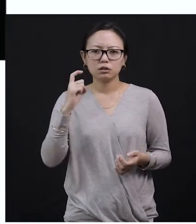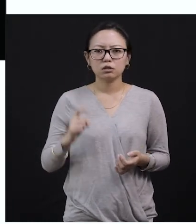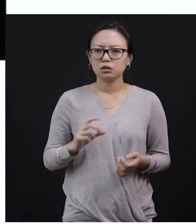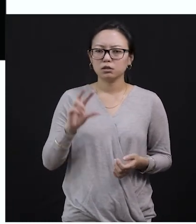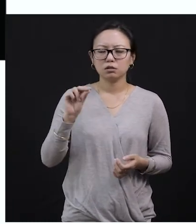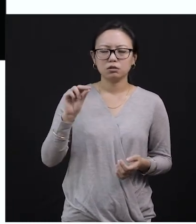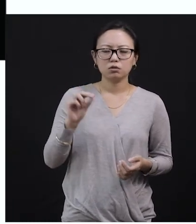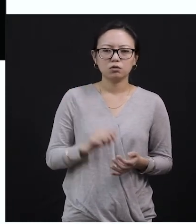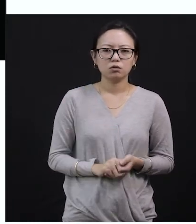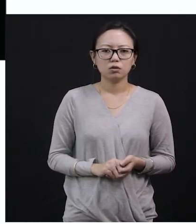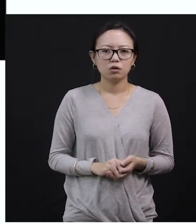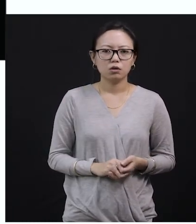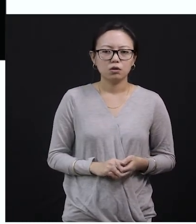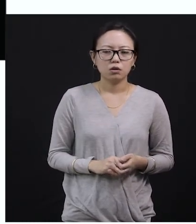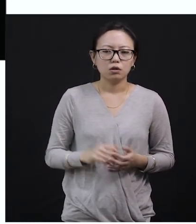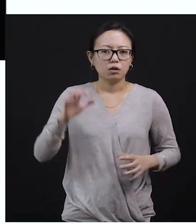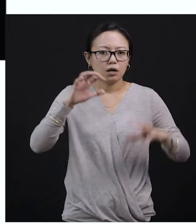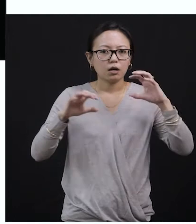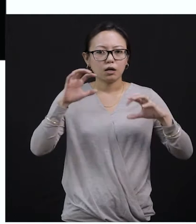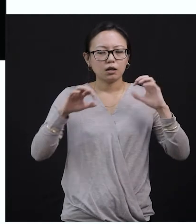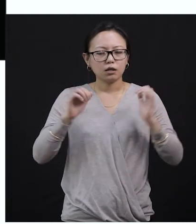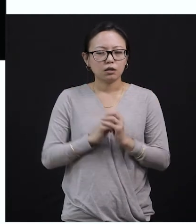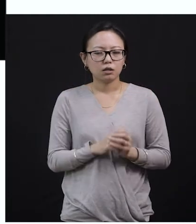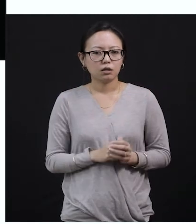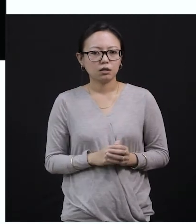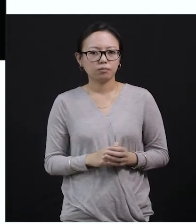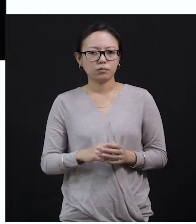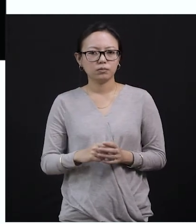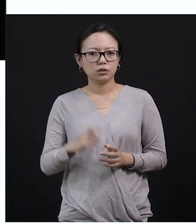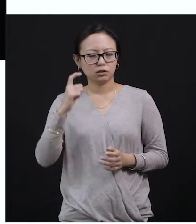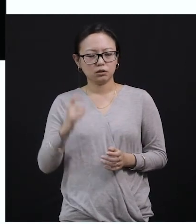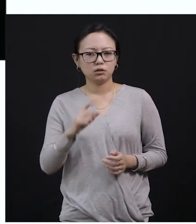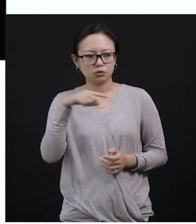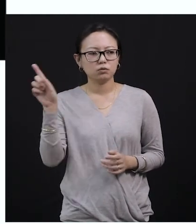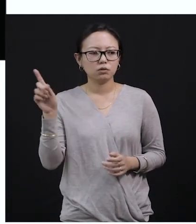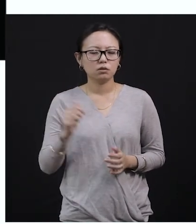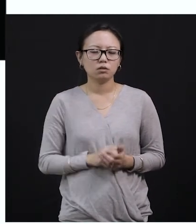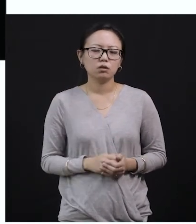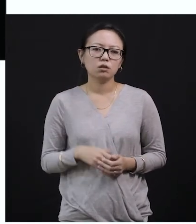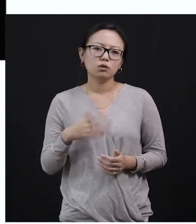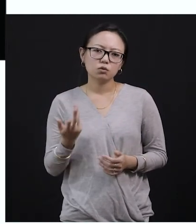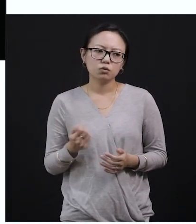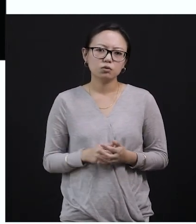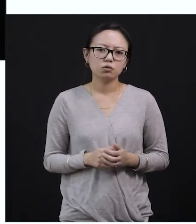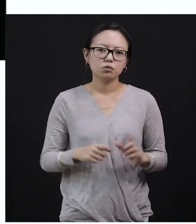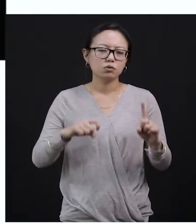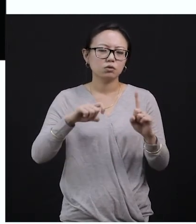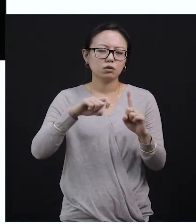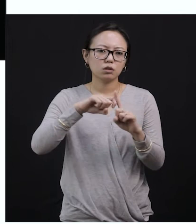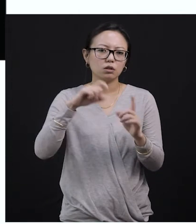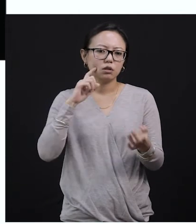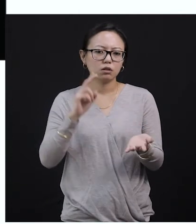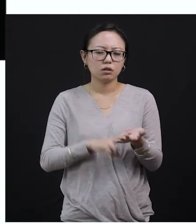their military, they have to give them good amount of salary, right? So in order to maintain all this thing, the king needed a lot